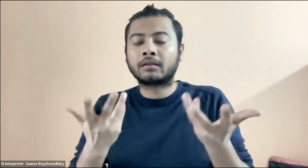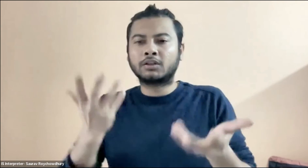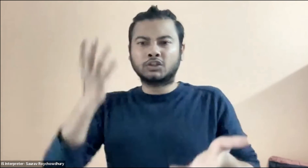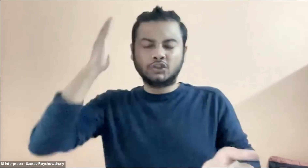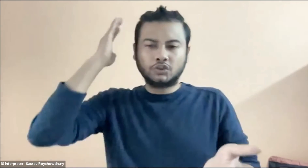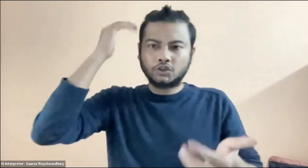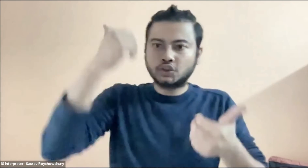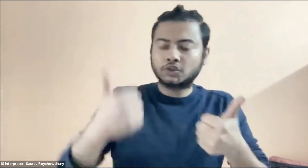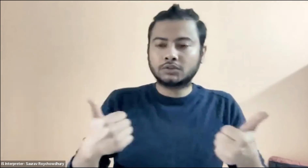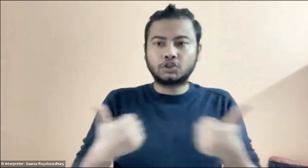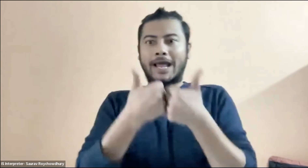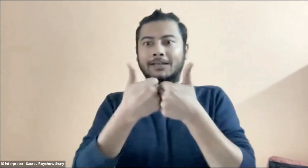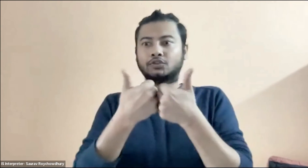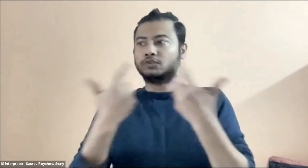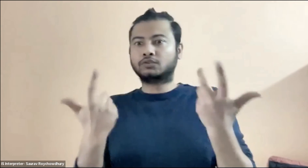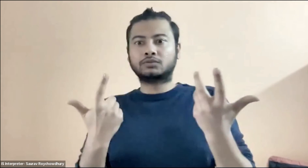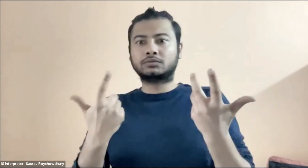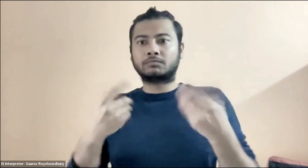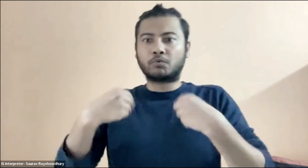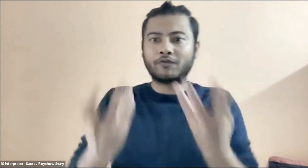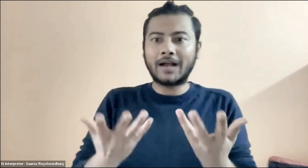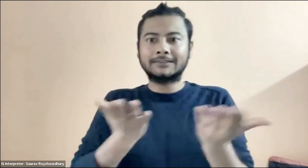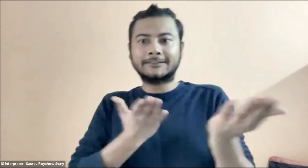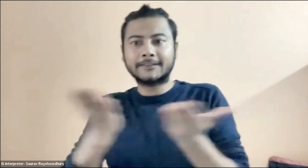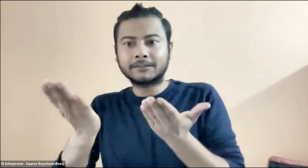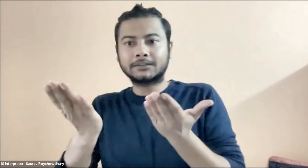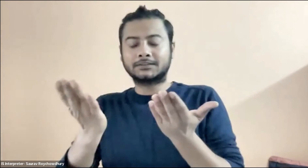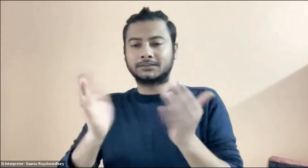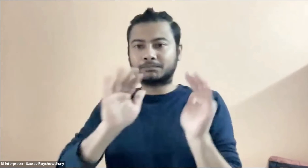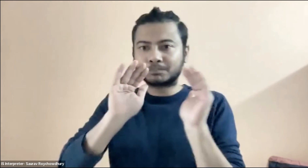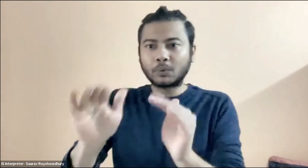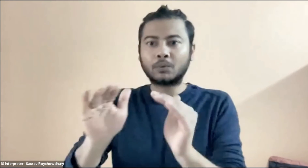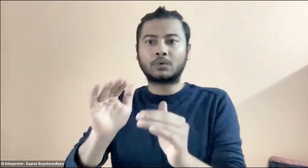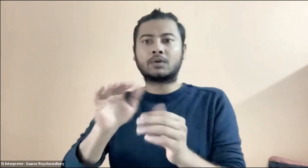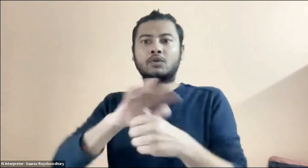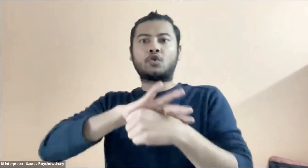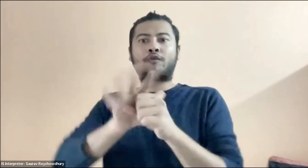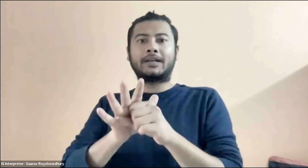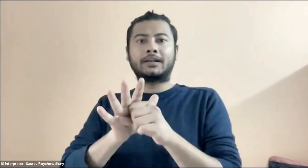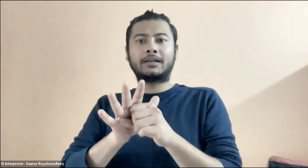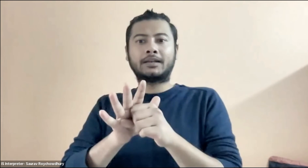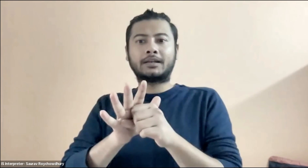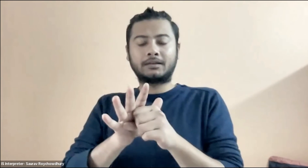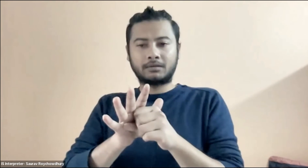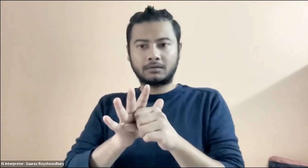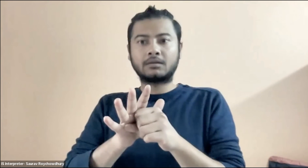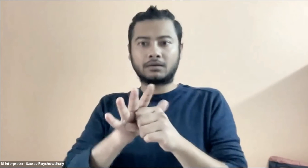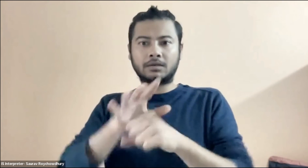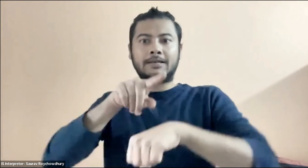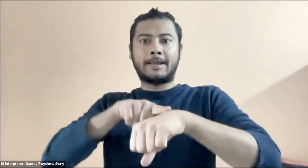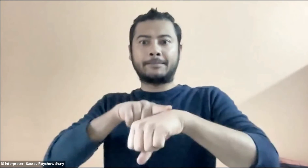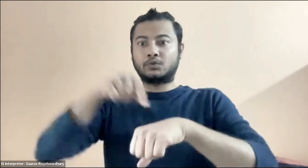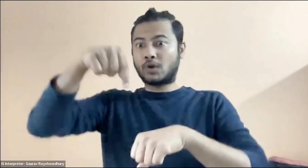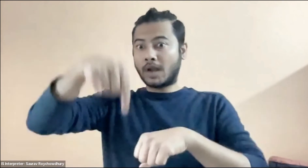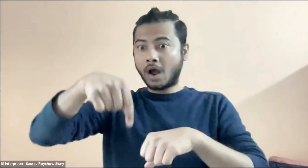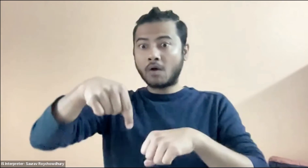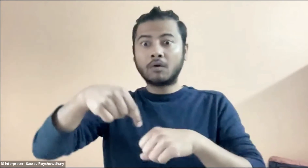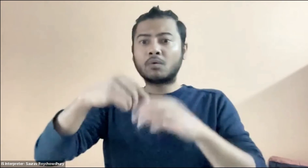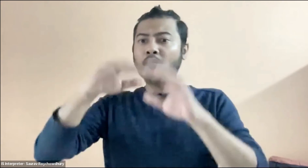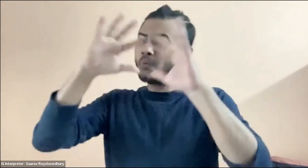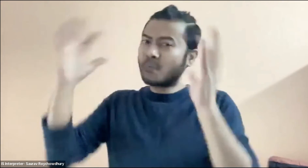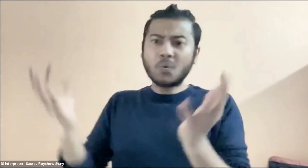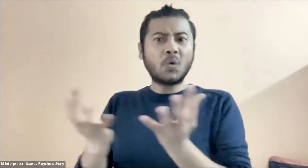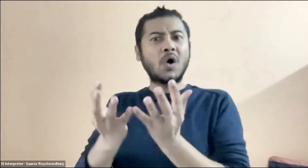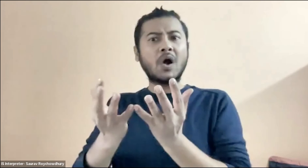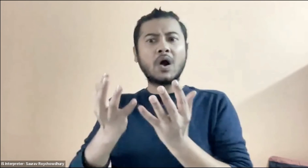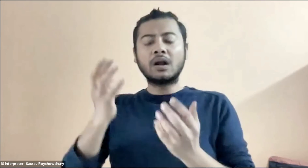means is that healthcare now, or the lack of healthcare now, is a universal concern, but it has to be made into a